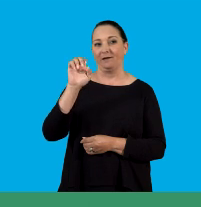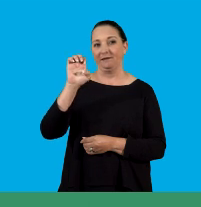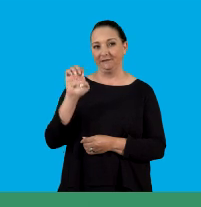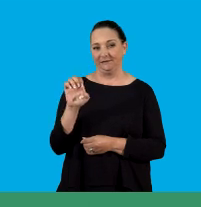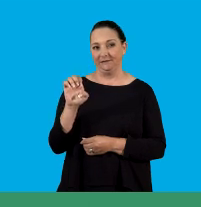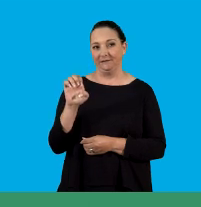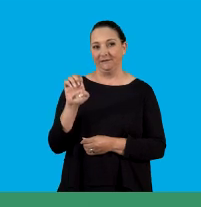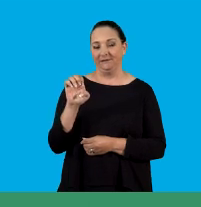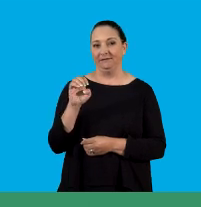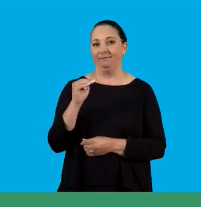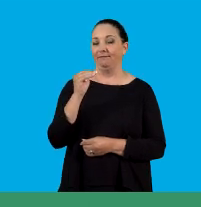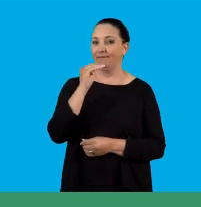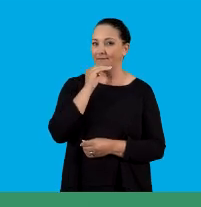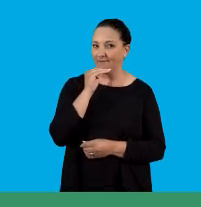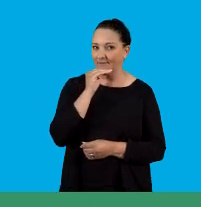Adequate